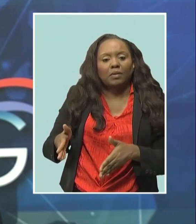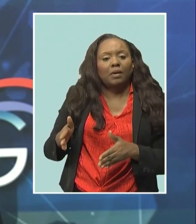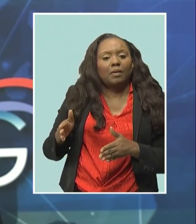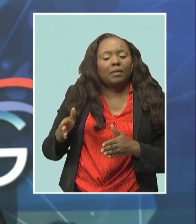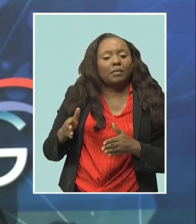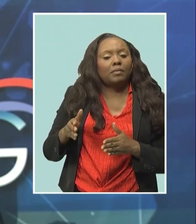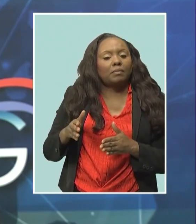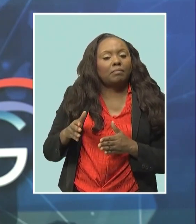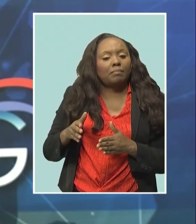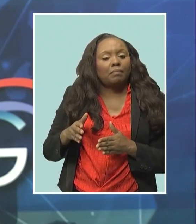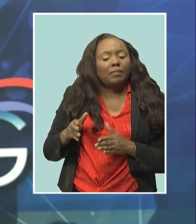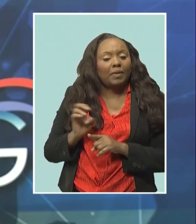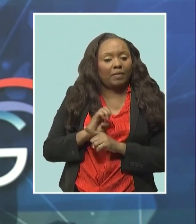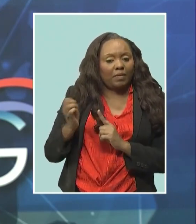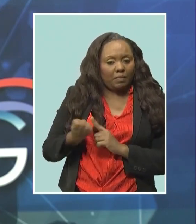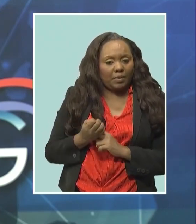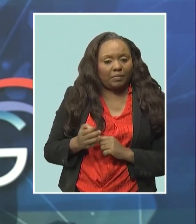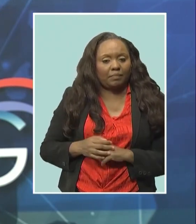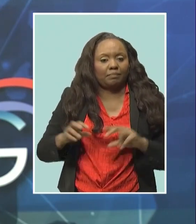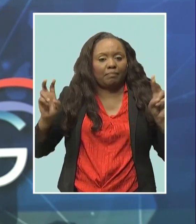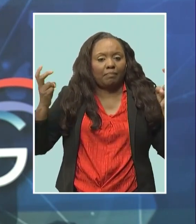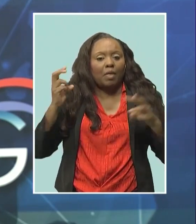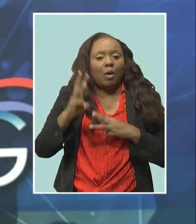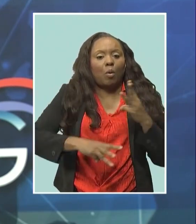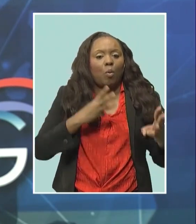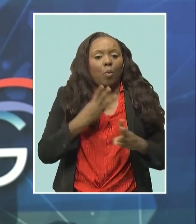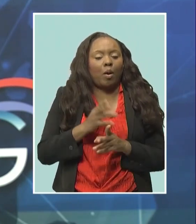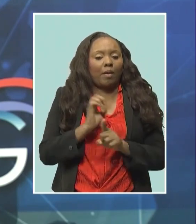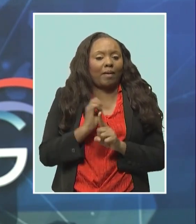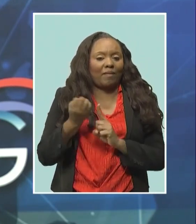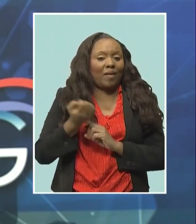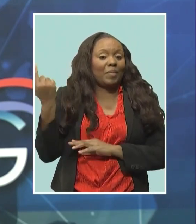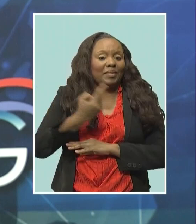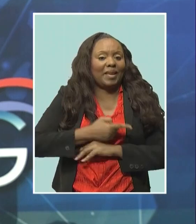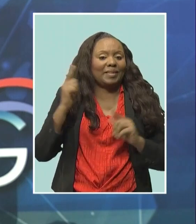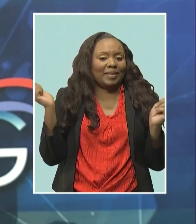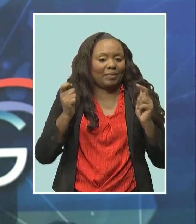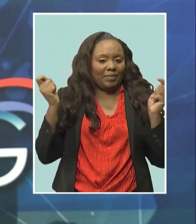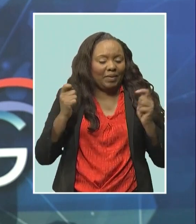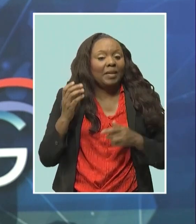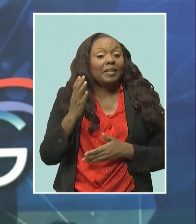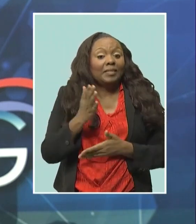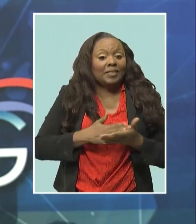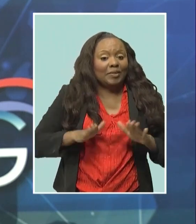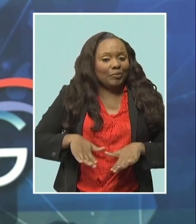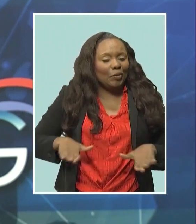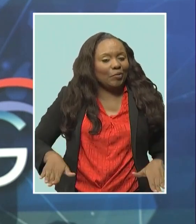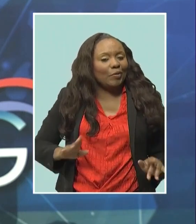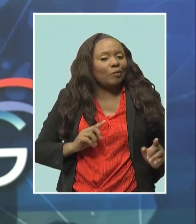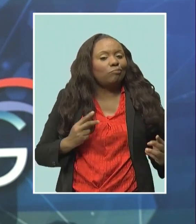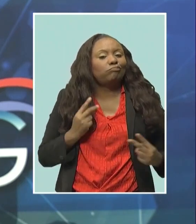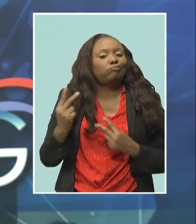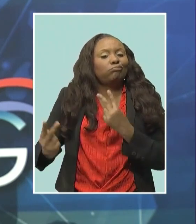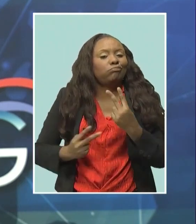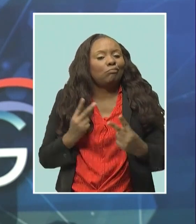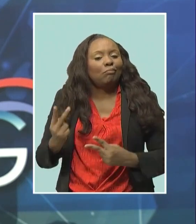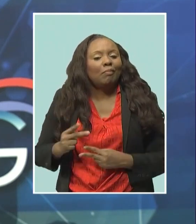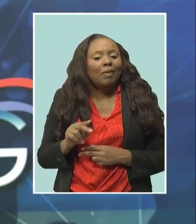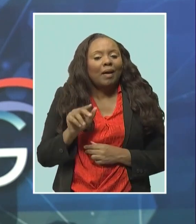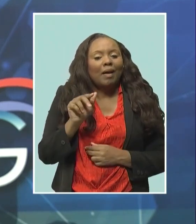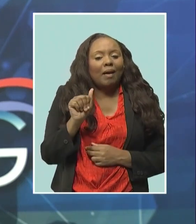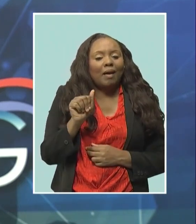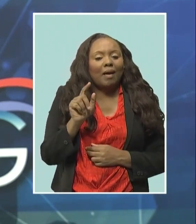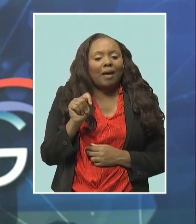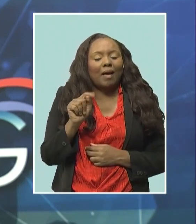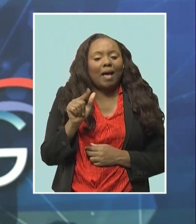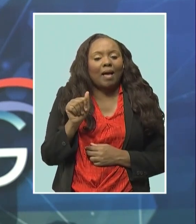World Environment Day is celebrated. Wendy Burt tells us some children were taken on an Atlantis submarine tour to see firsthand